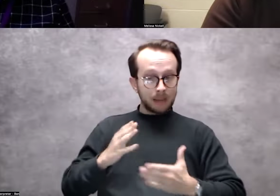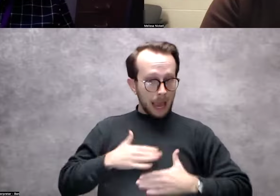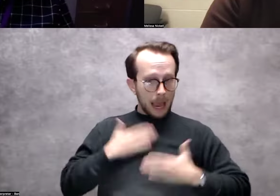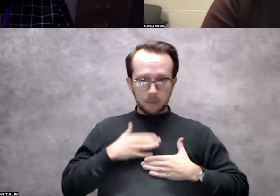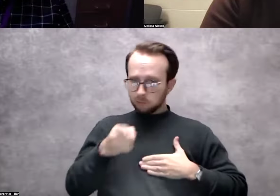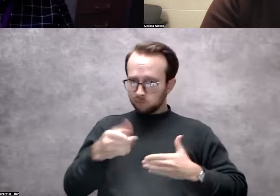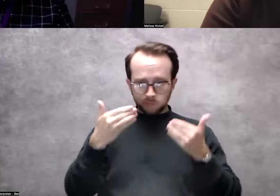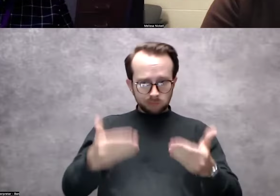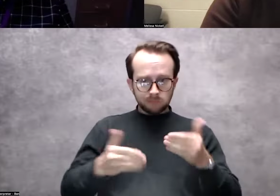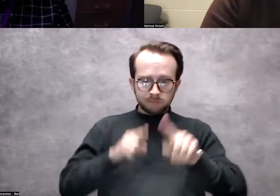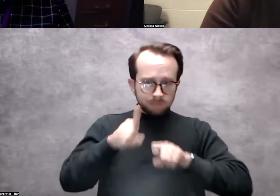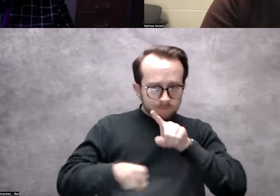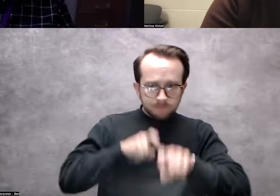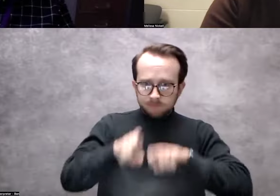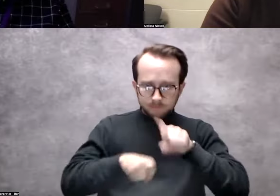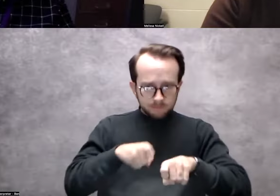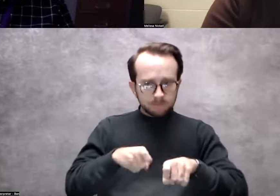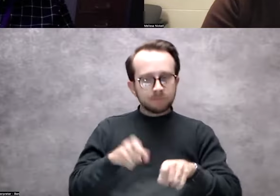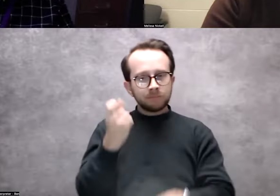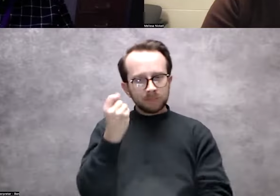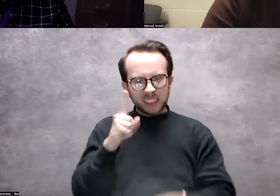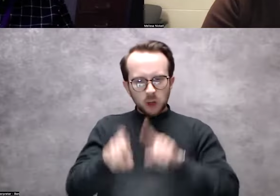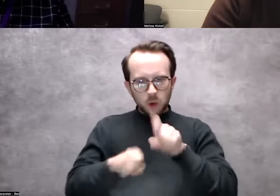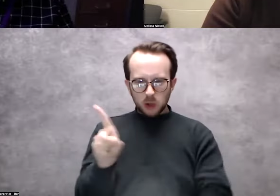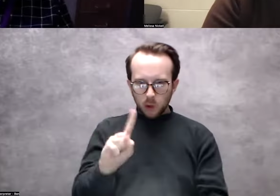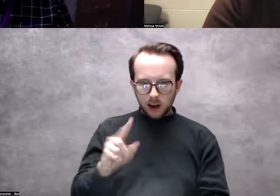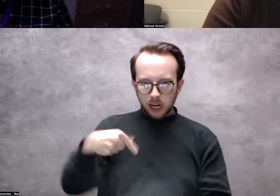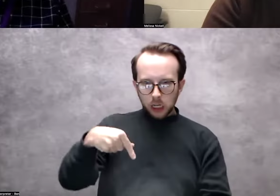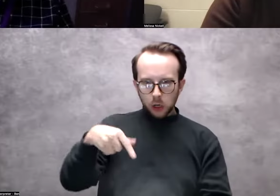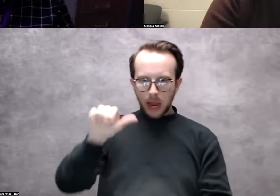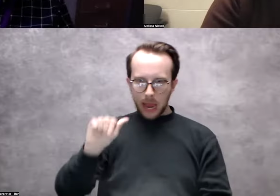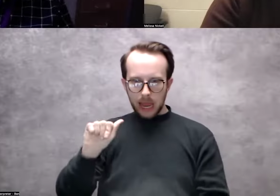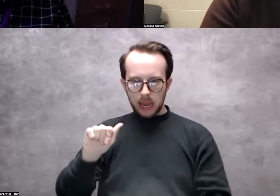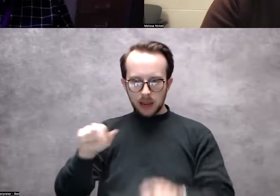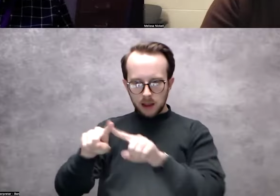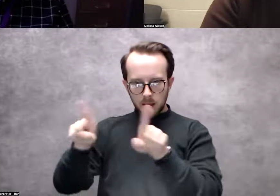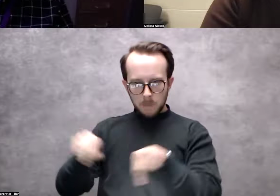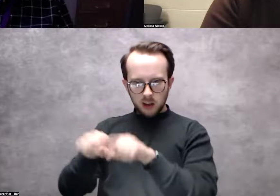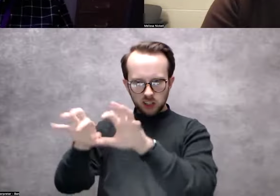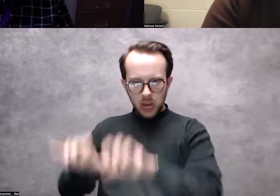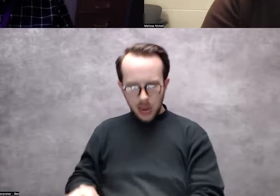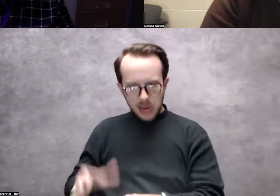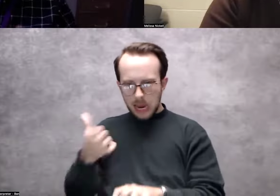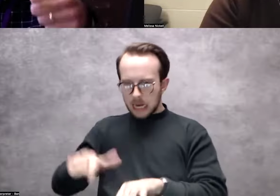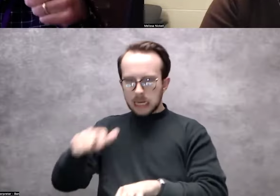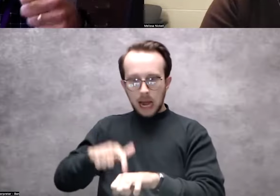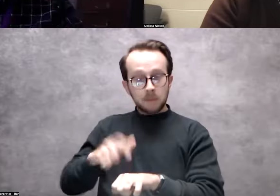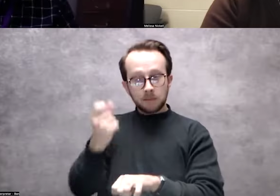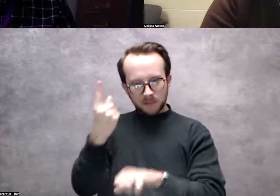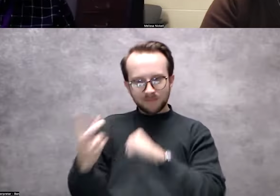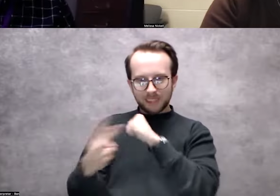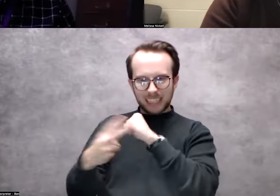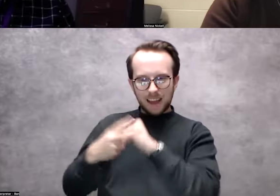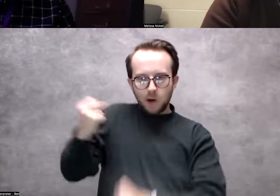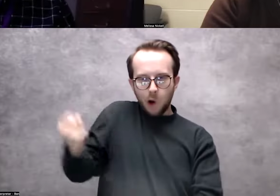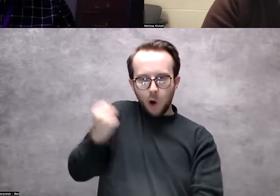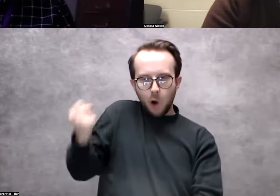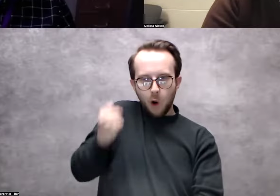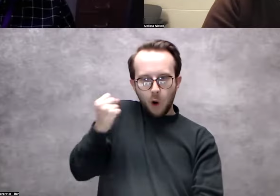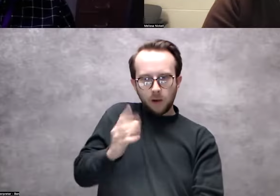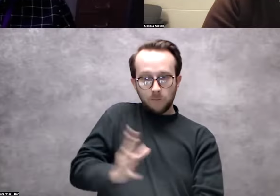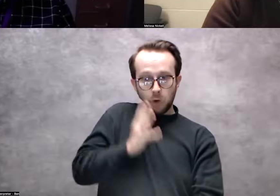questions. Please populate those into the Q&A box at any time, but know that we will hold those until the formal presentation